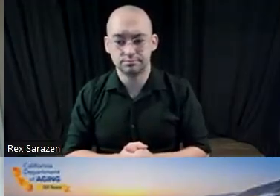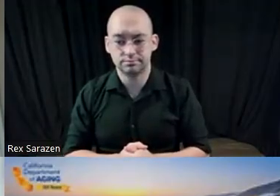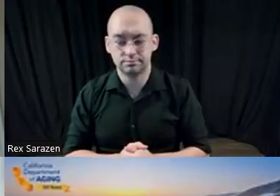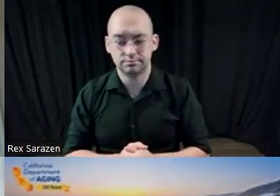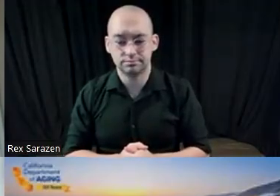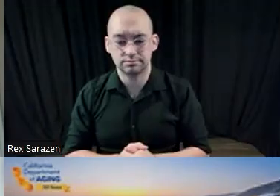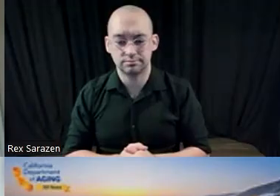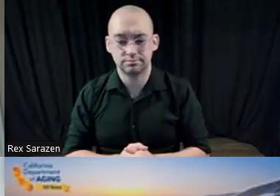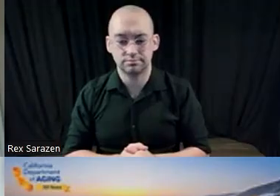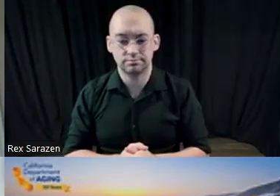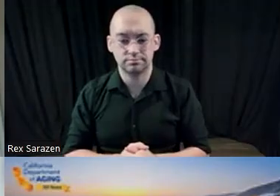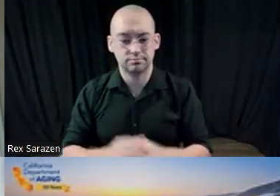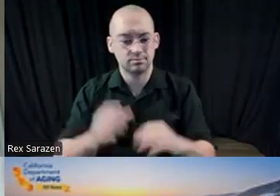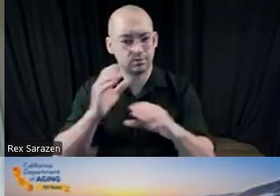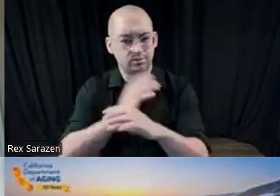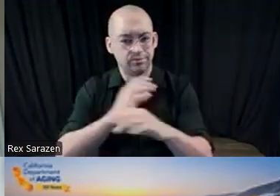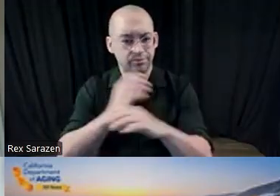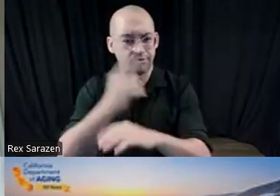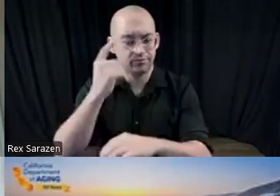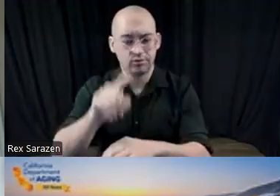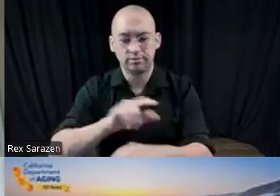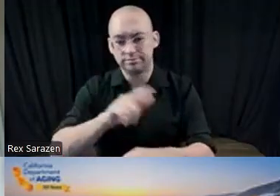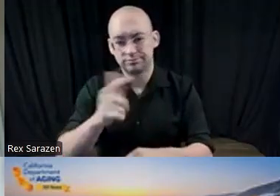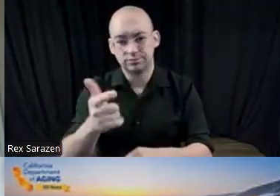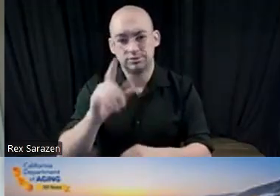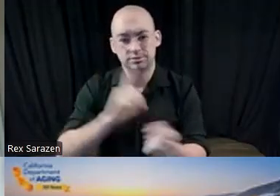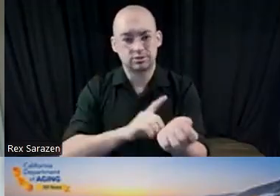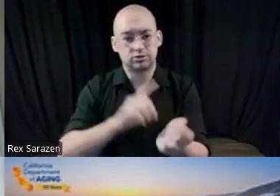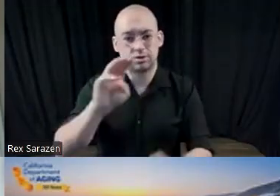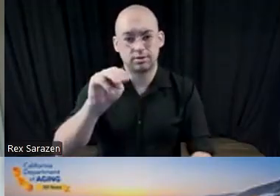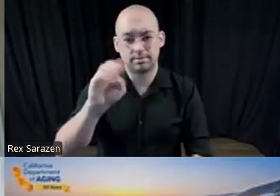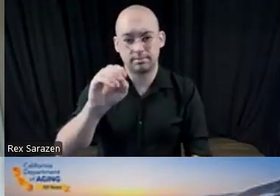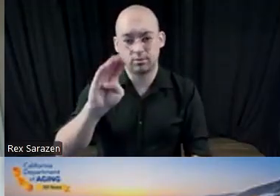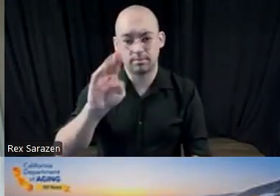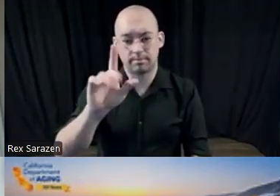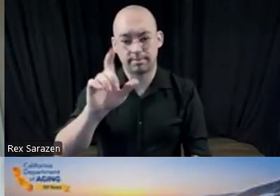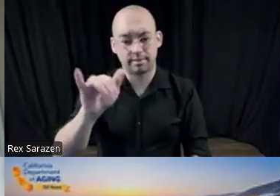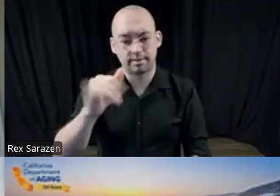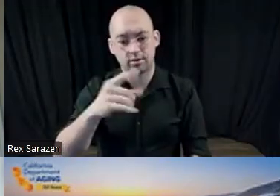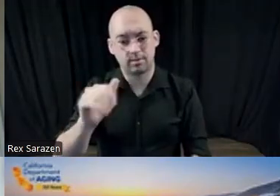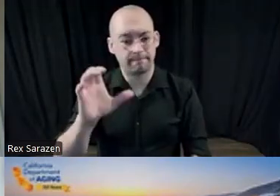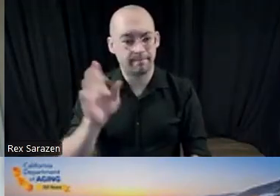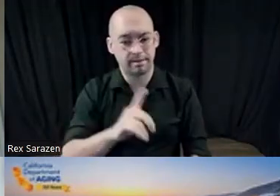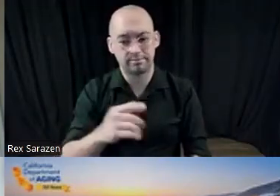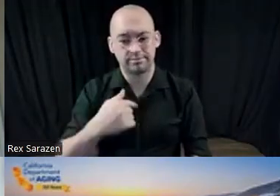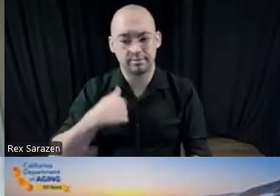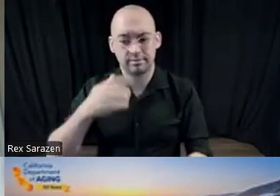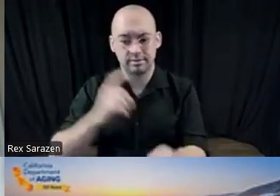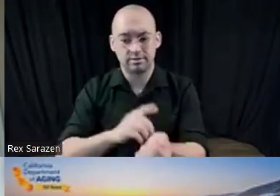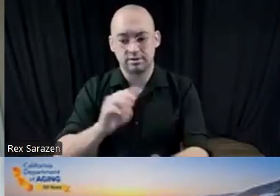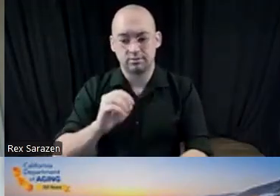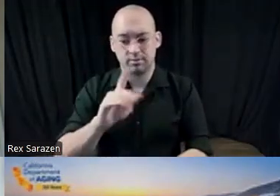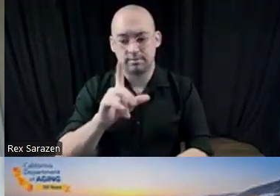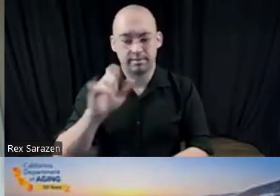How about you look for it and we'll go to Dr. Mobley and then we'll come right back. Sounds Hi, good. Bill Mobley, UC San Diego, a neurologist